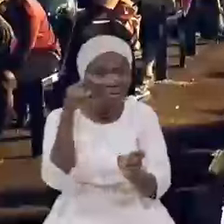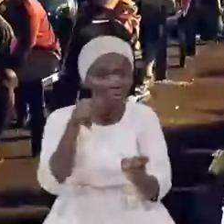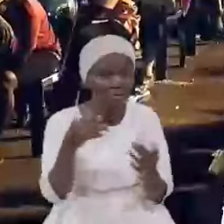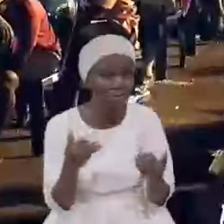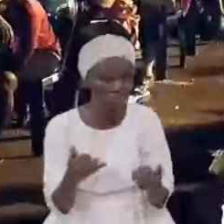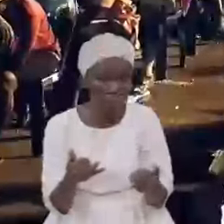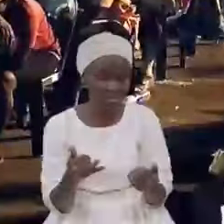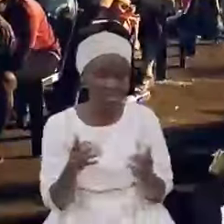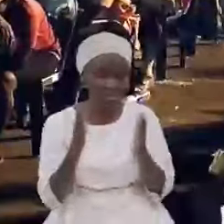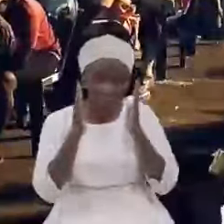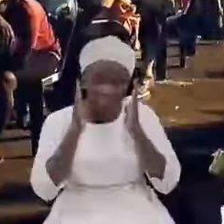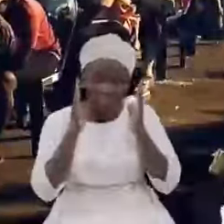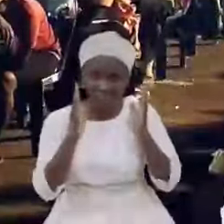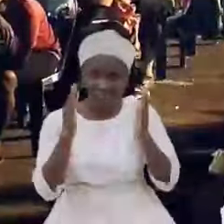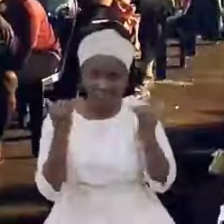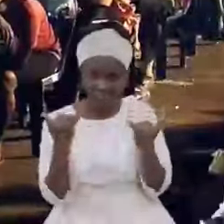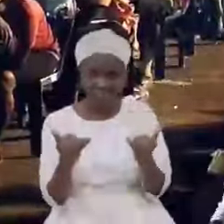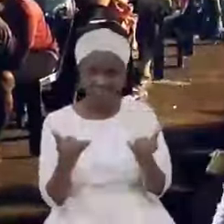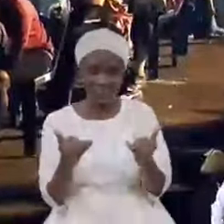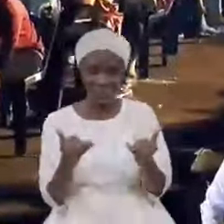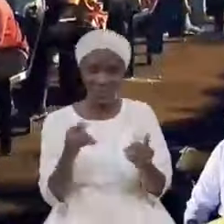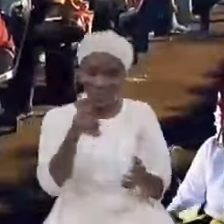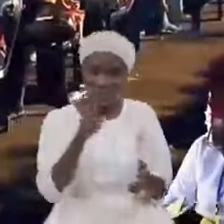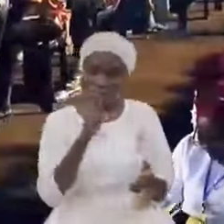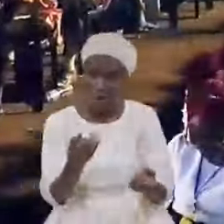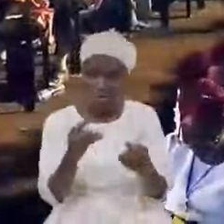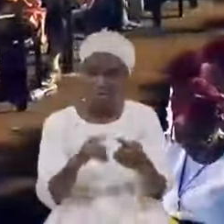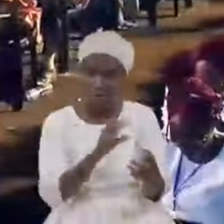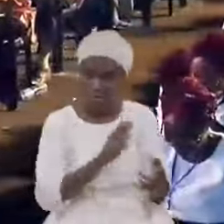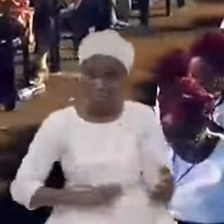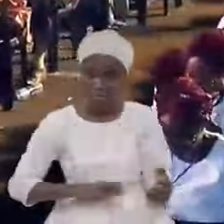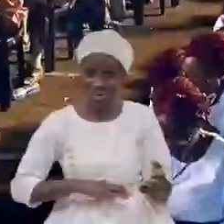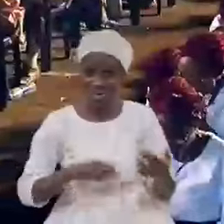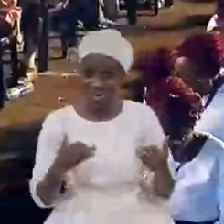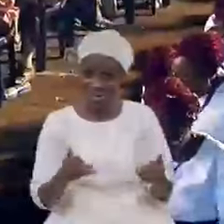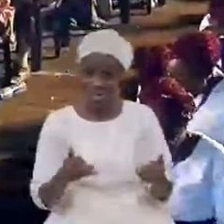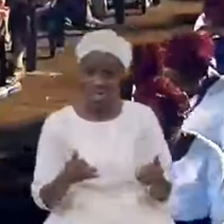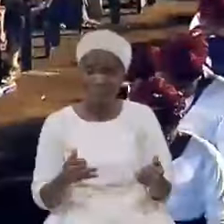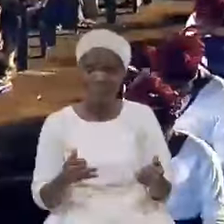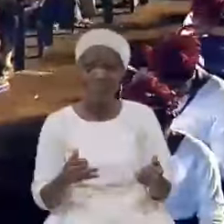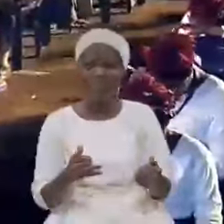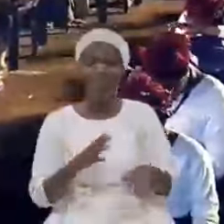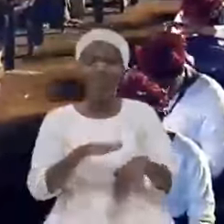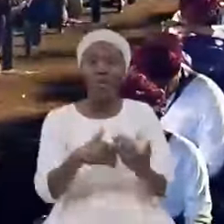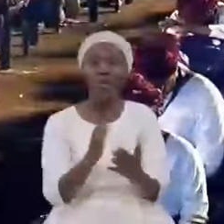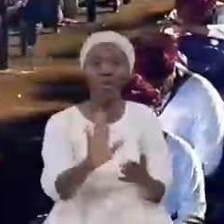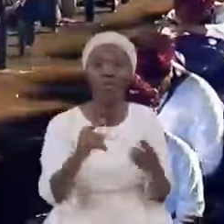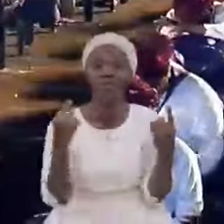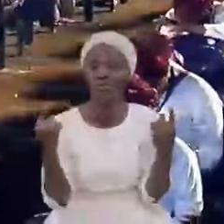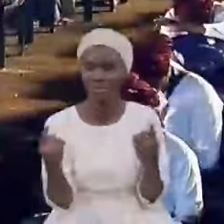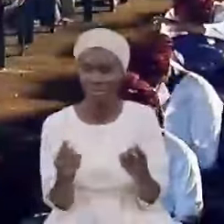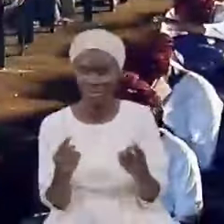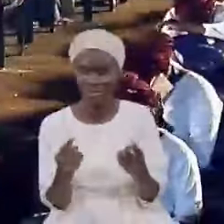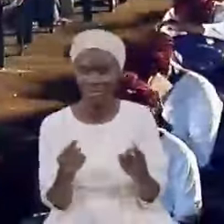coming to Christ, out of sin to the Savior, out of darkness. You're coming to the